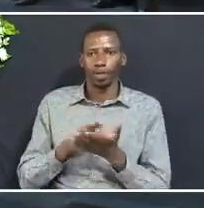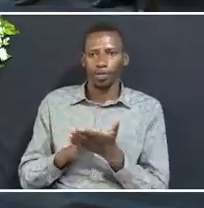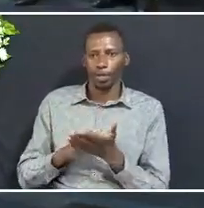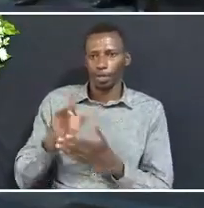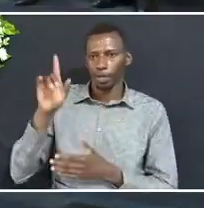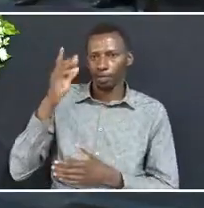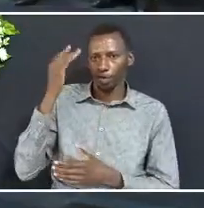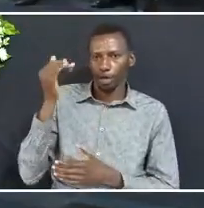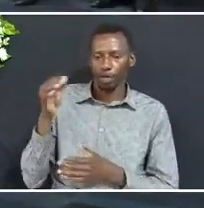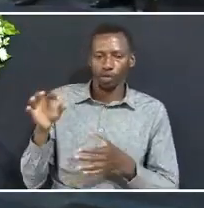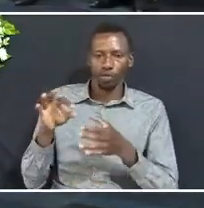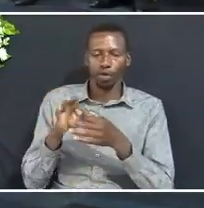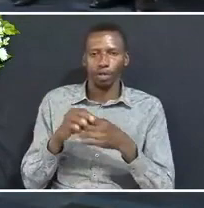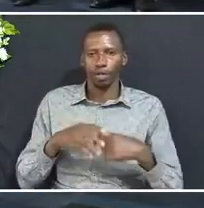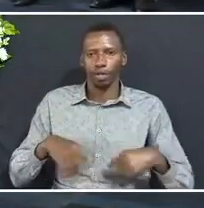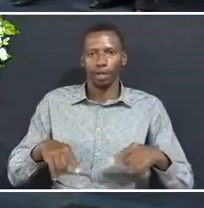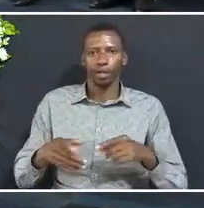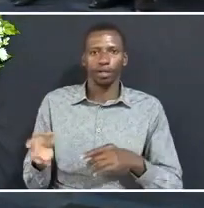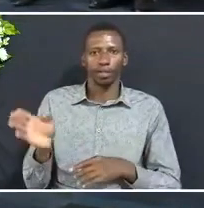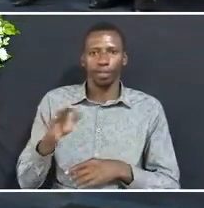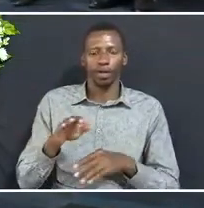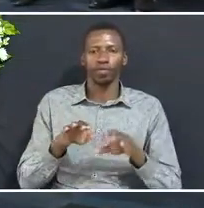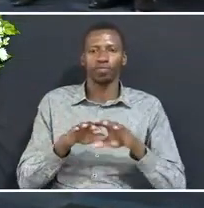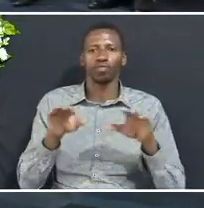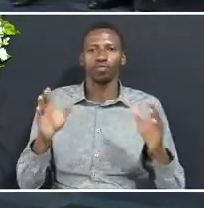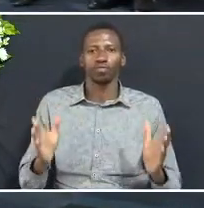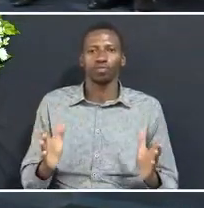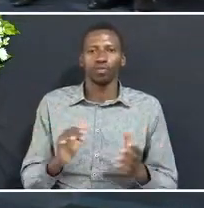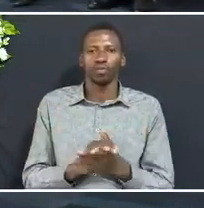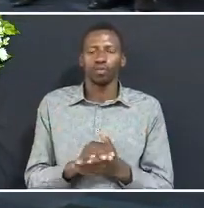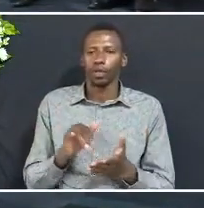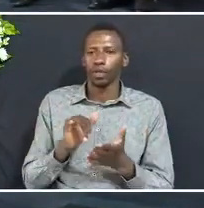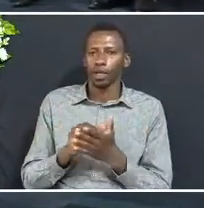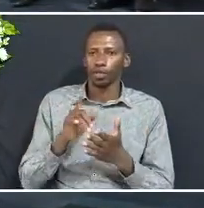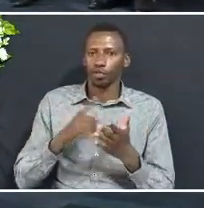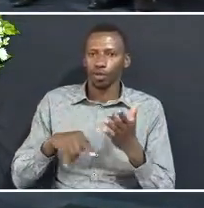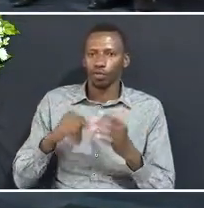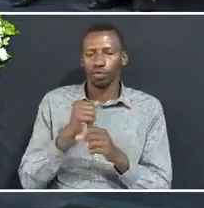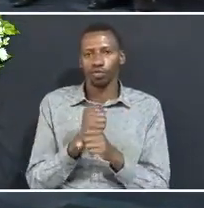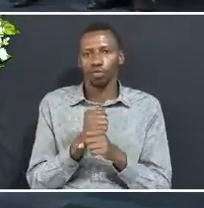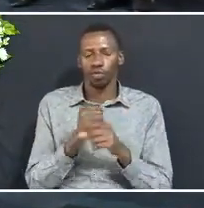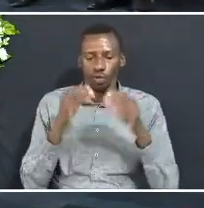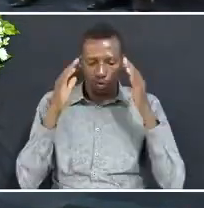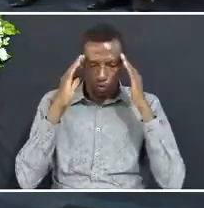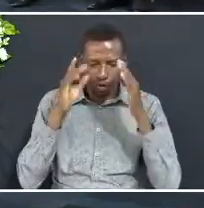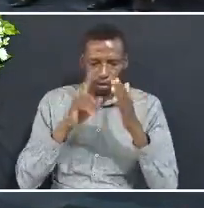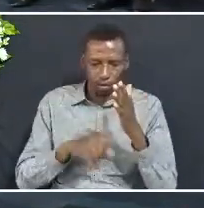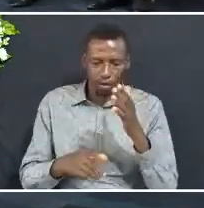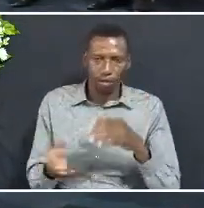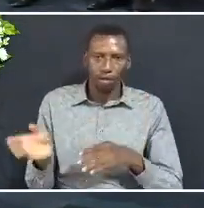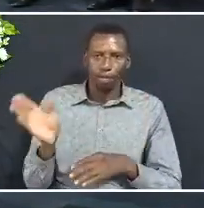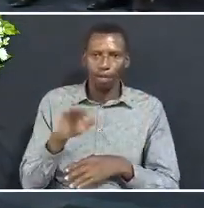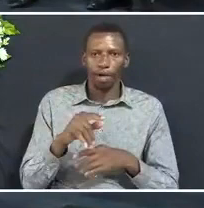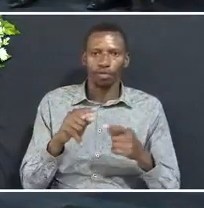connected us back to the altar. That is all we've been doing here. The focus is back to the